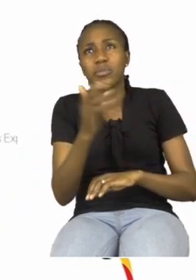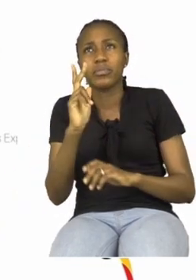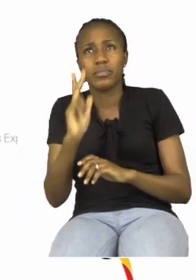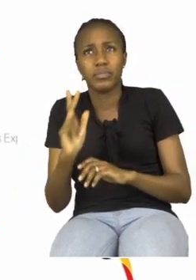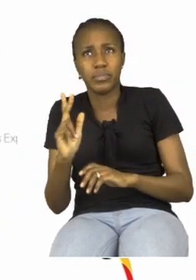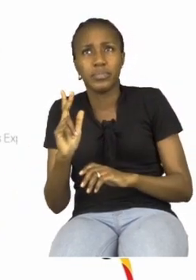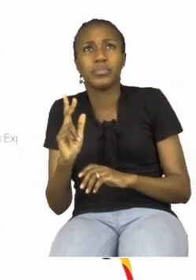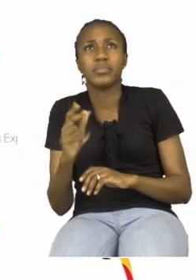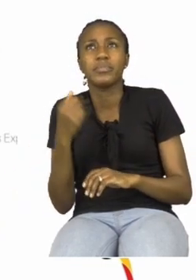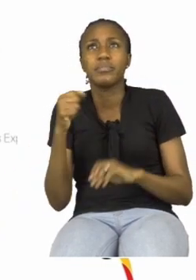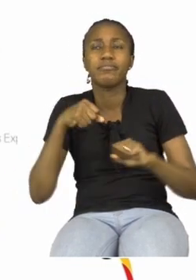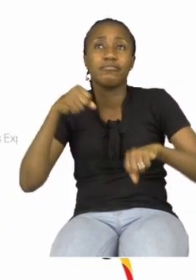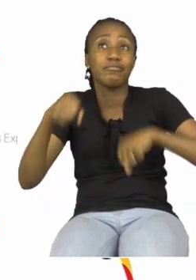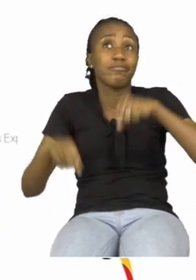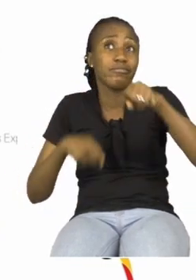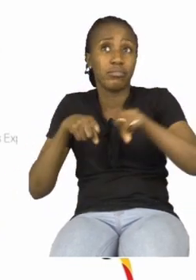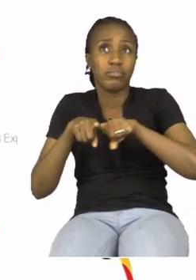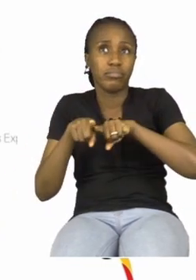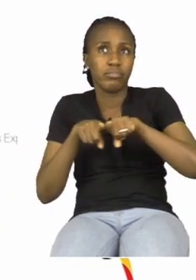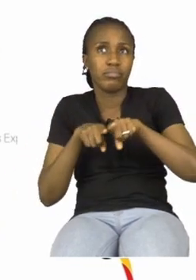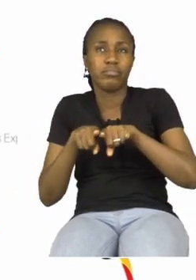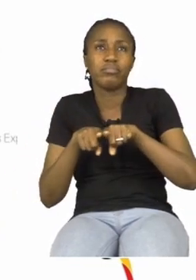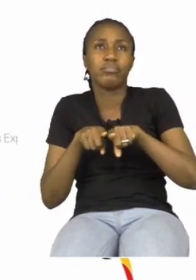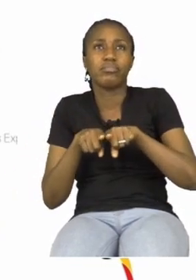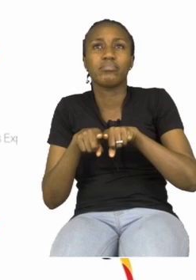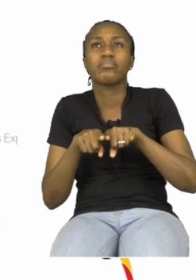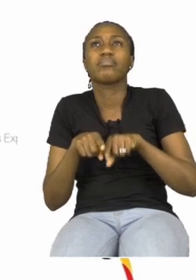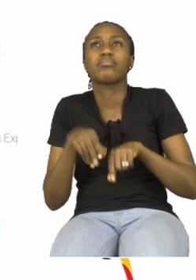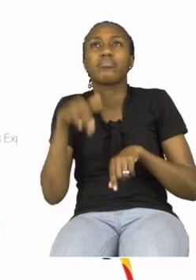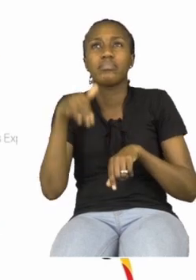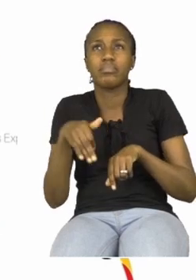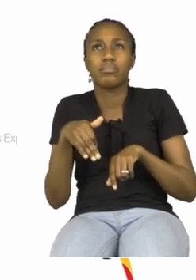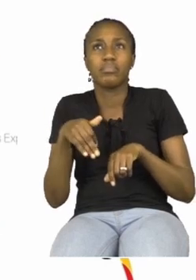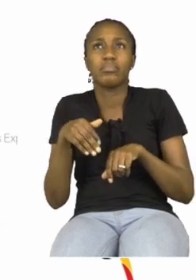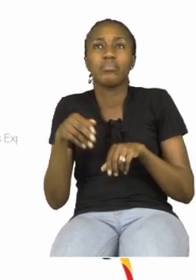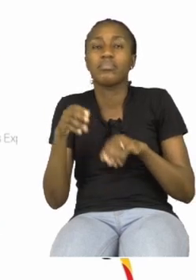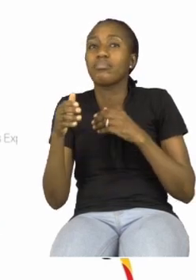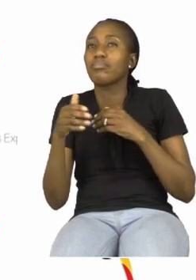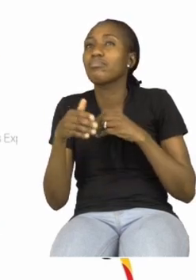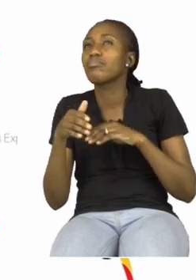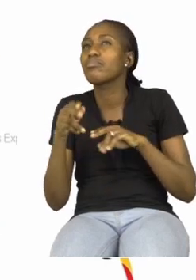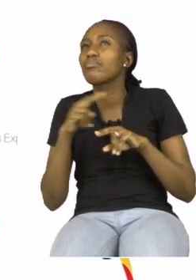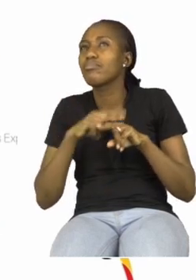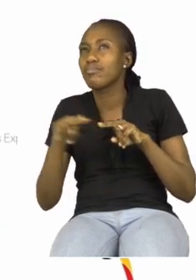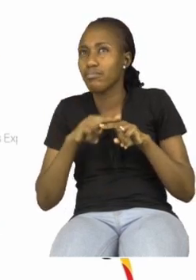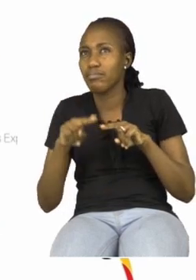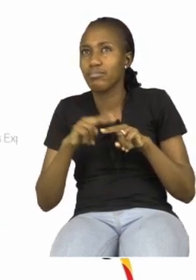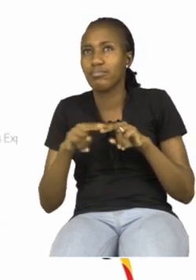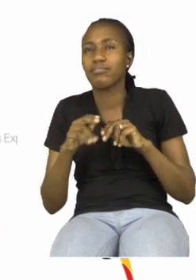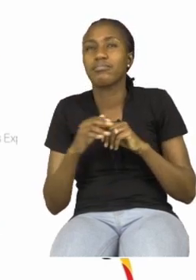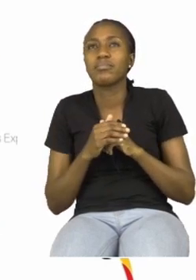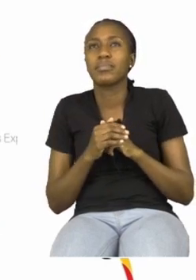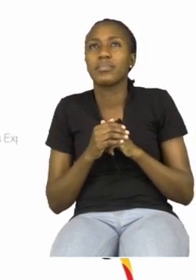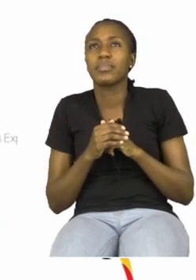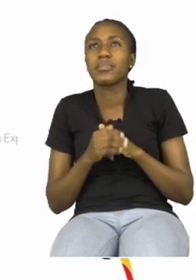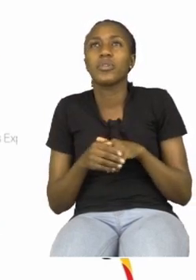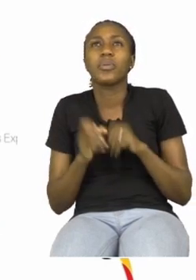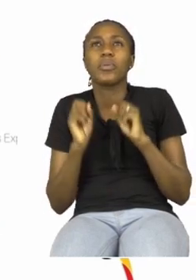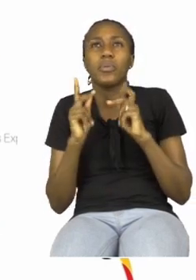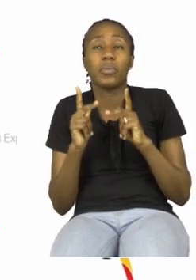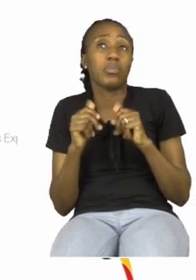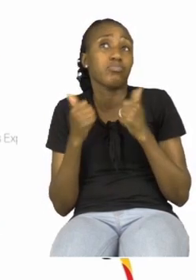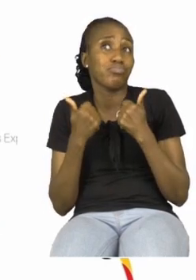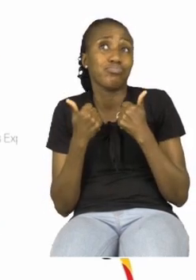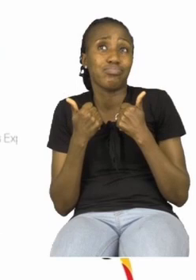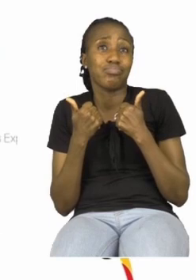a race category for e-bikes in Namibia very, very soon at our cross-country events. All right. Oh, that is very short and sweet